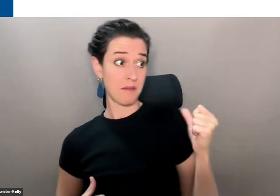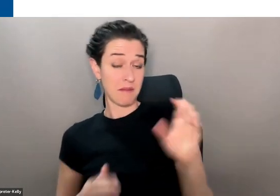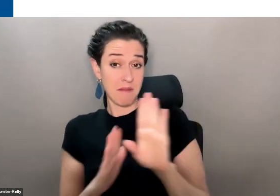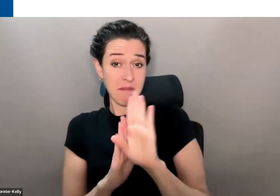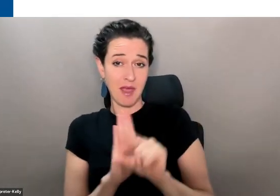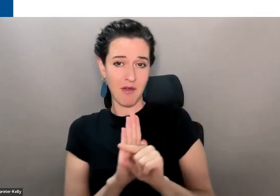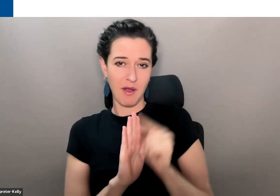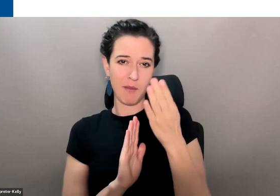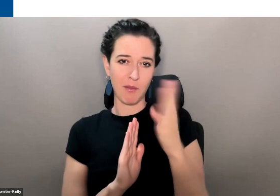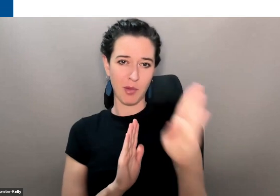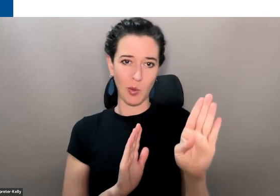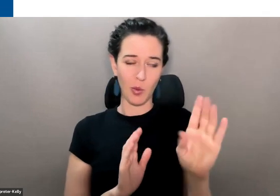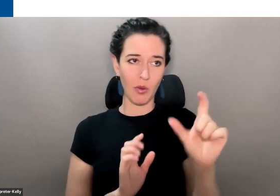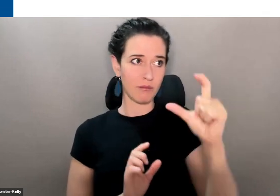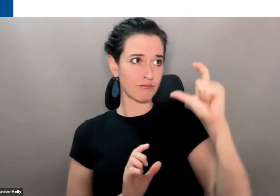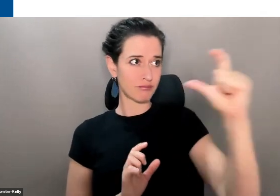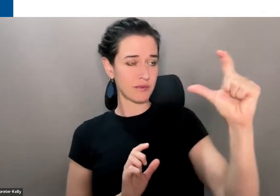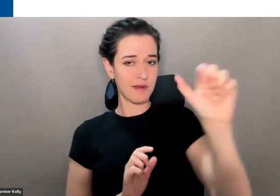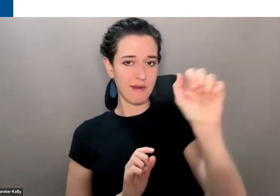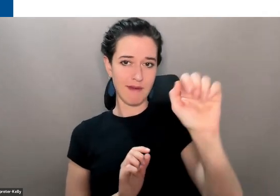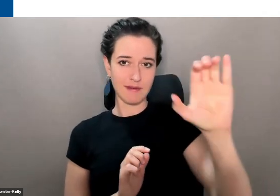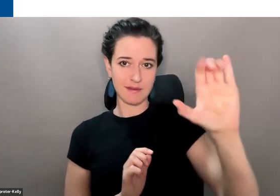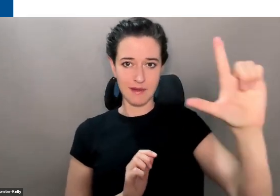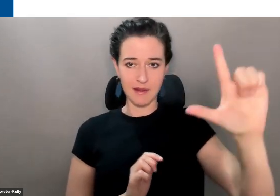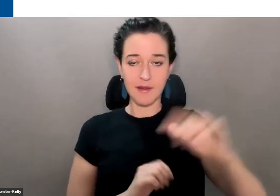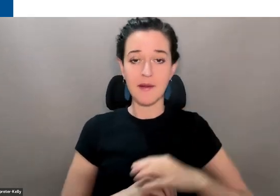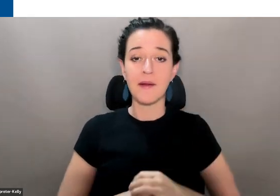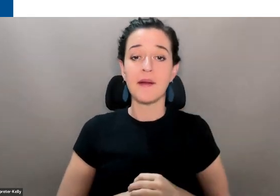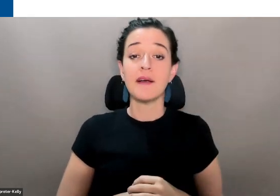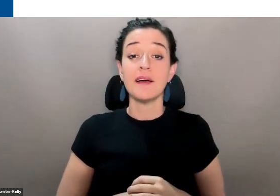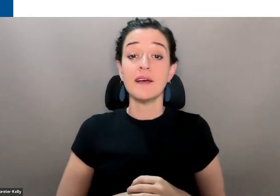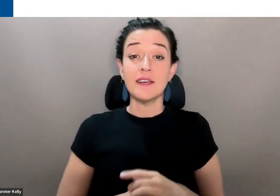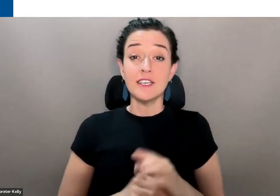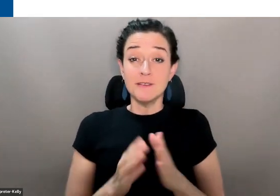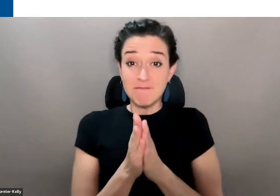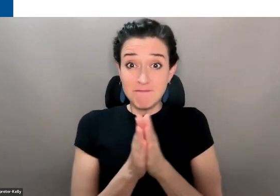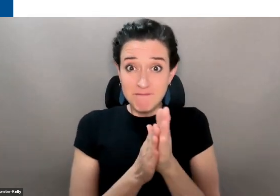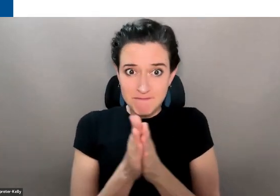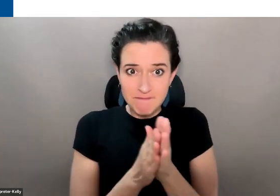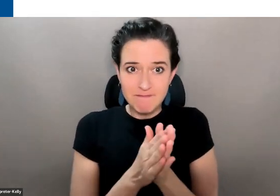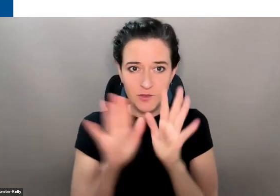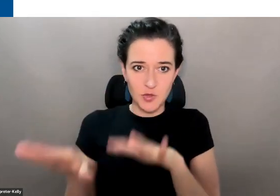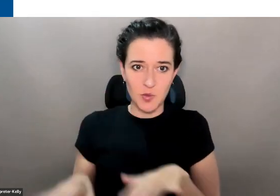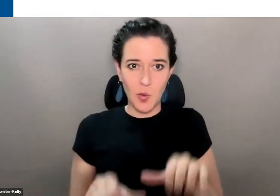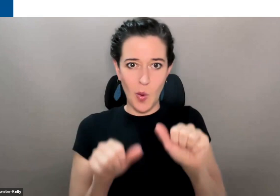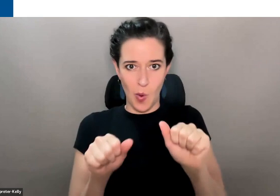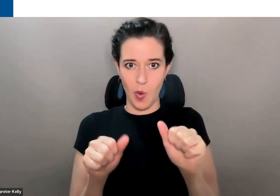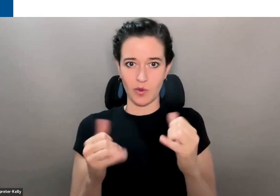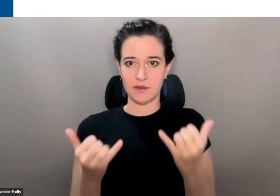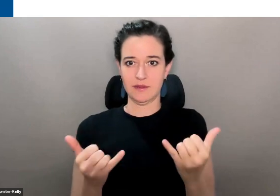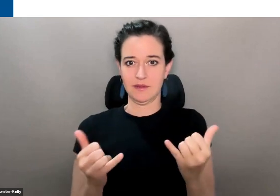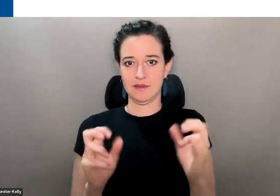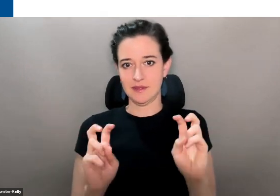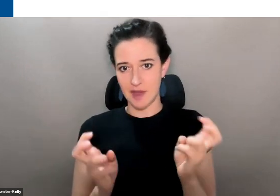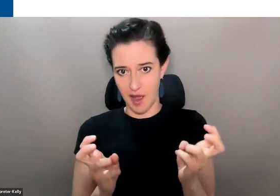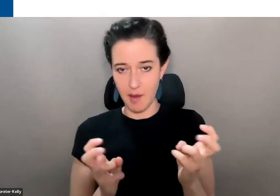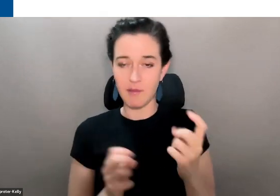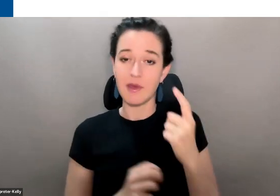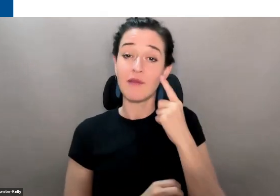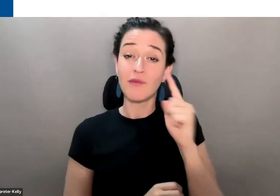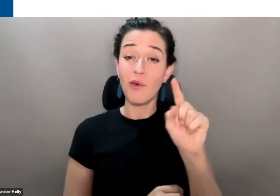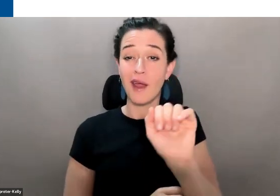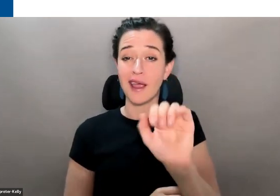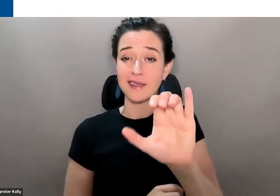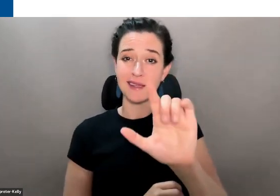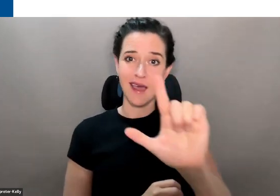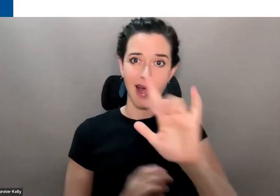to be hosting today's webinar for ACL's Disability and Aging Networks and the broader disability community